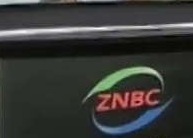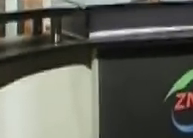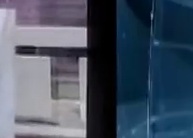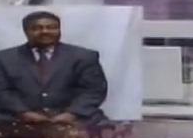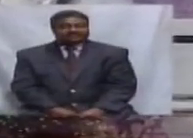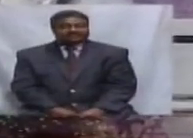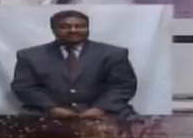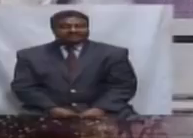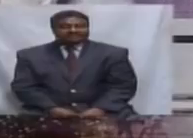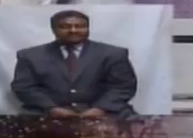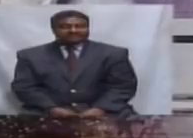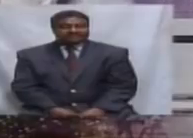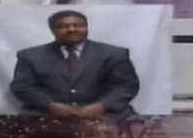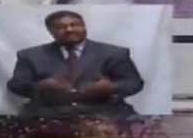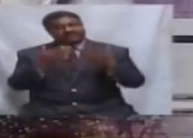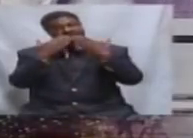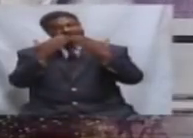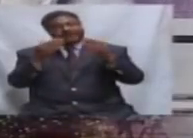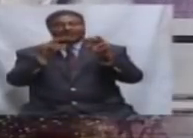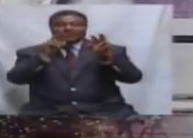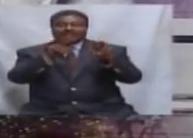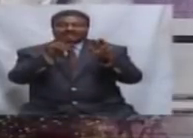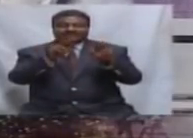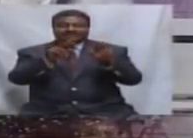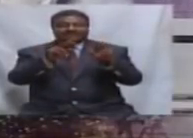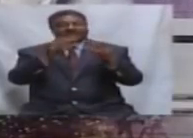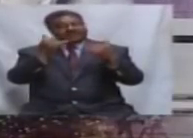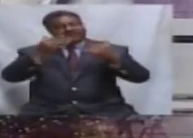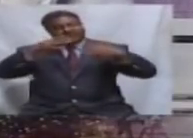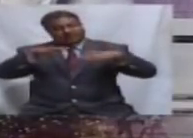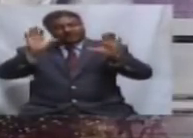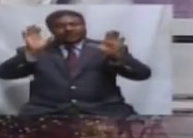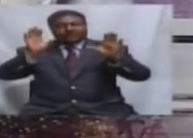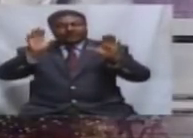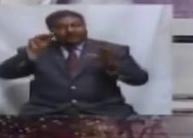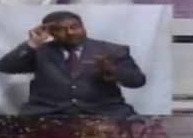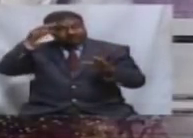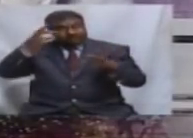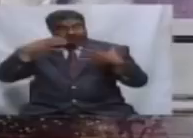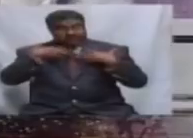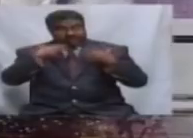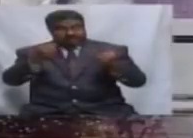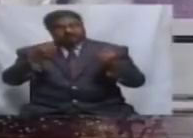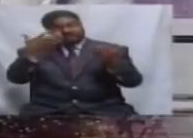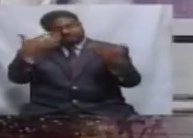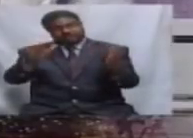moment. Thank you for watching, and now the news continues. The Ministry of Health has signed a memorandum of